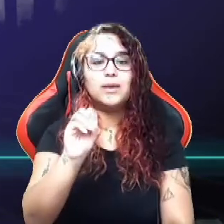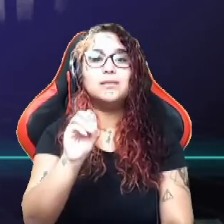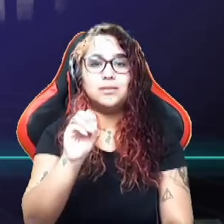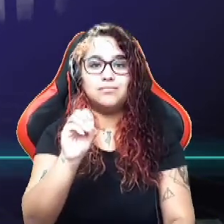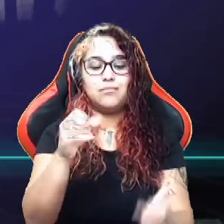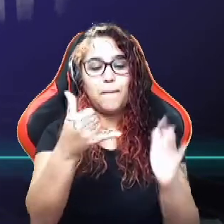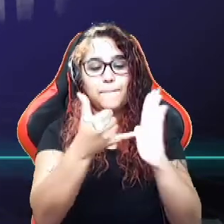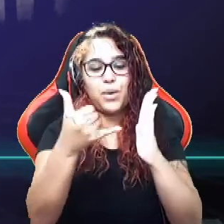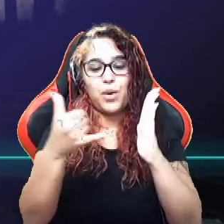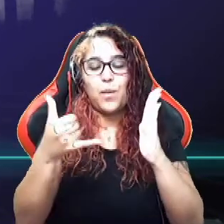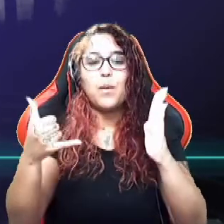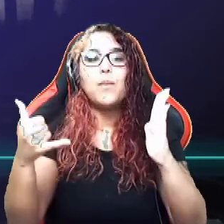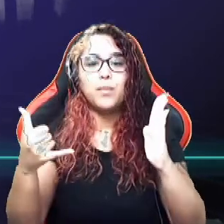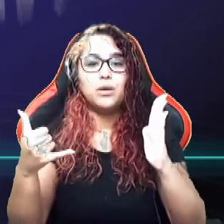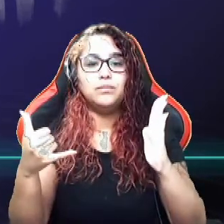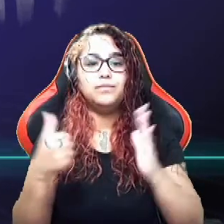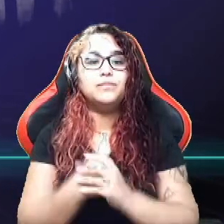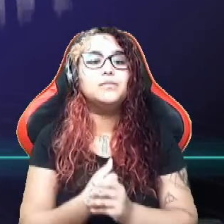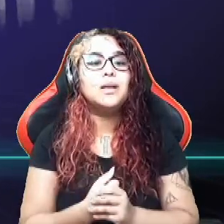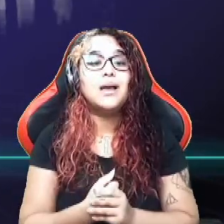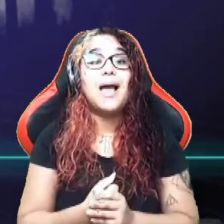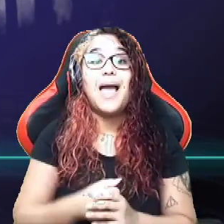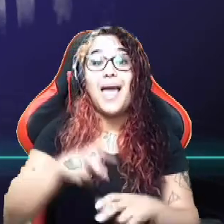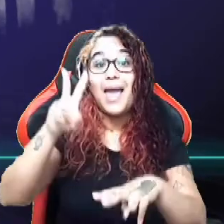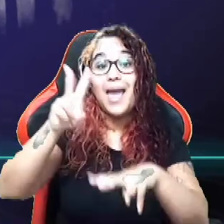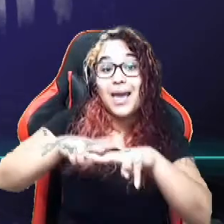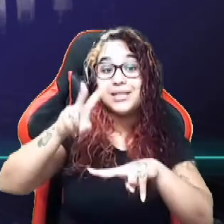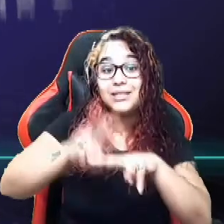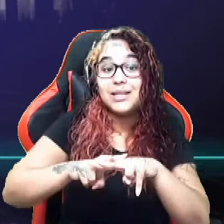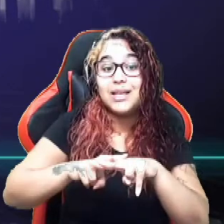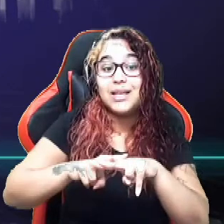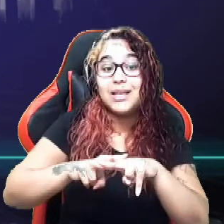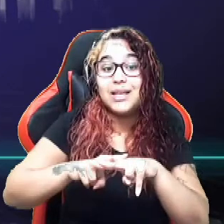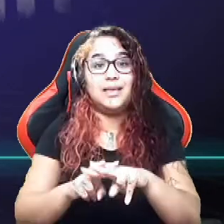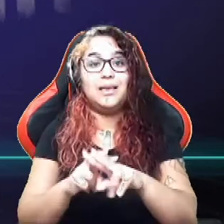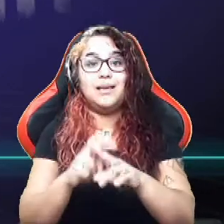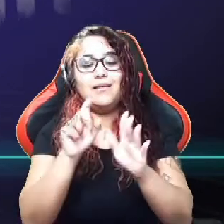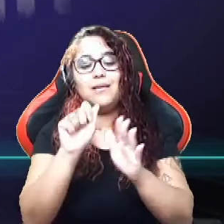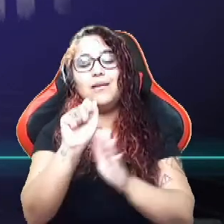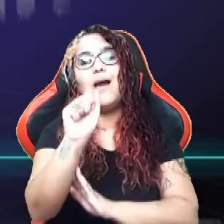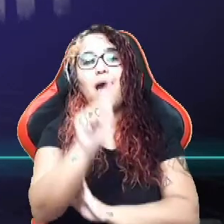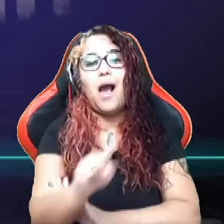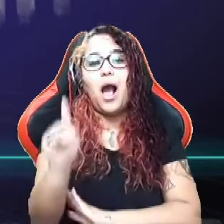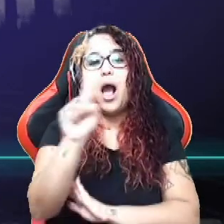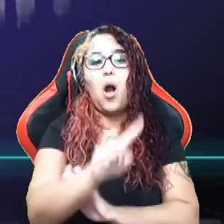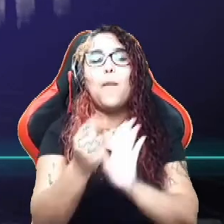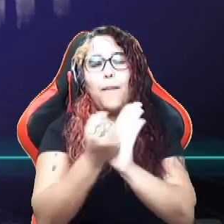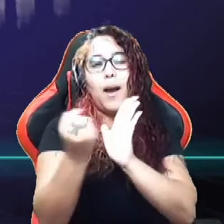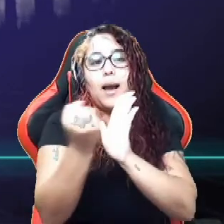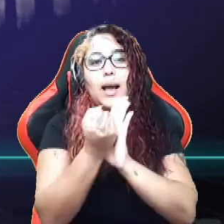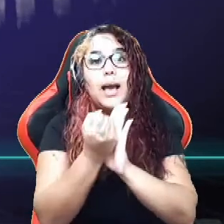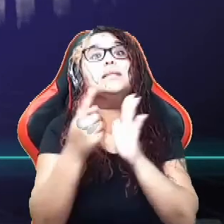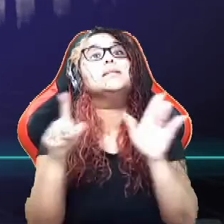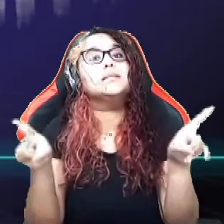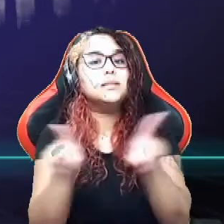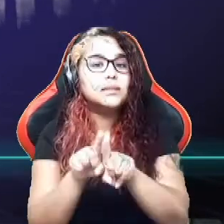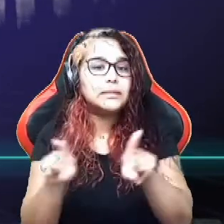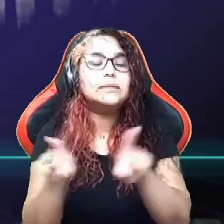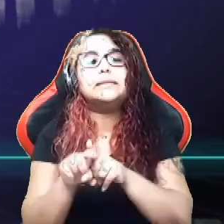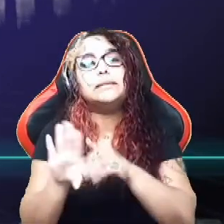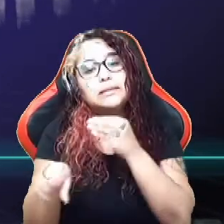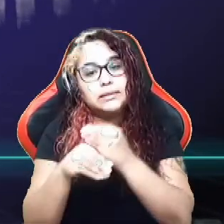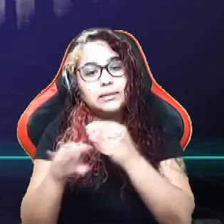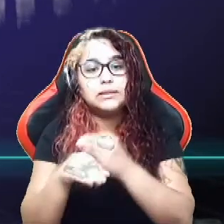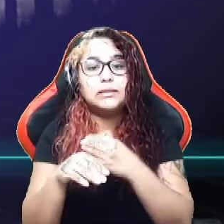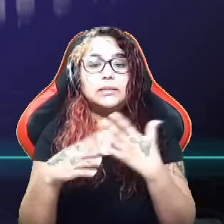a 150 character limit for our subtitles as well. And hashtags are going to take